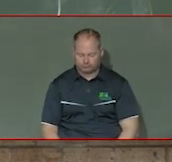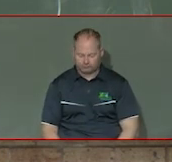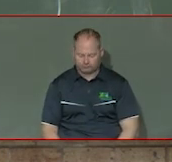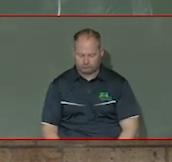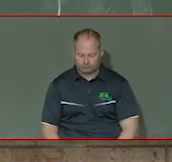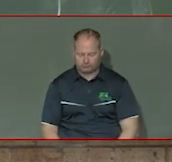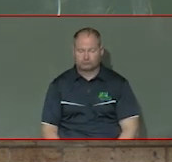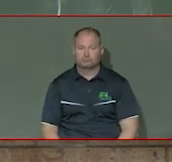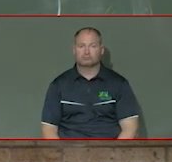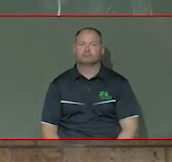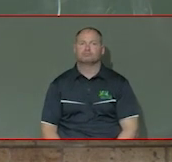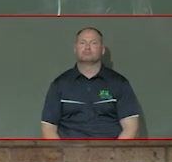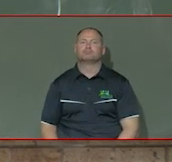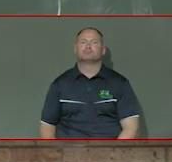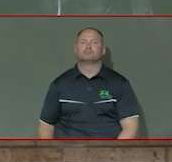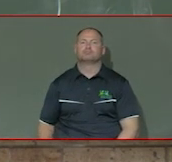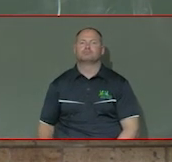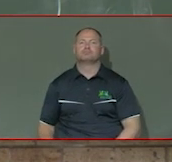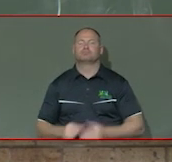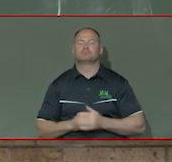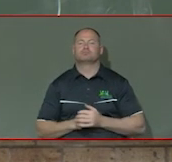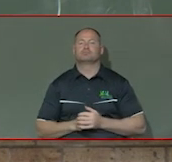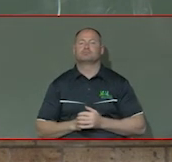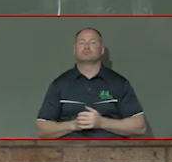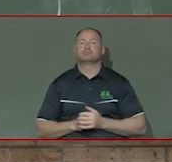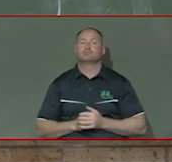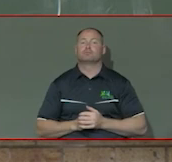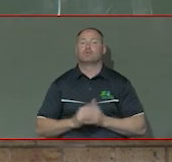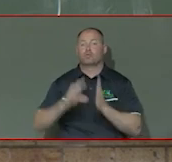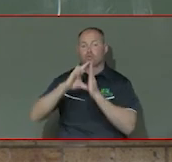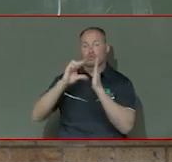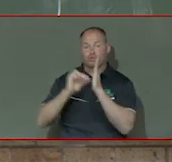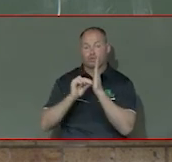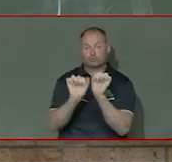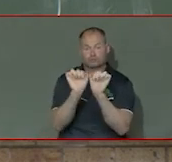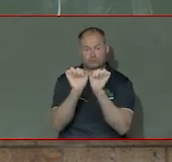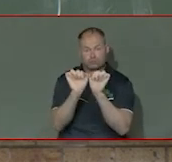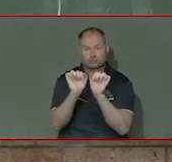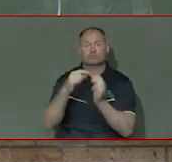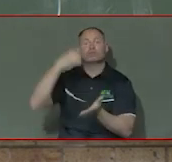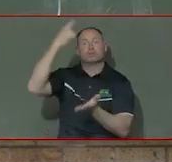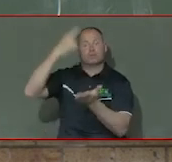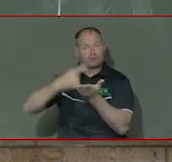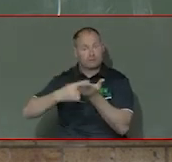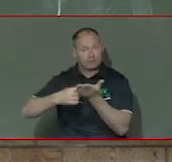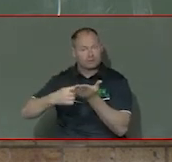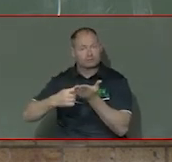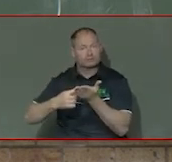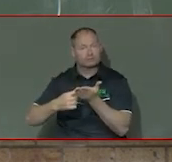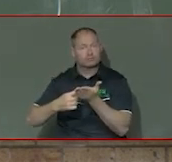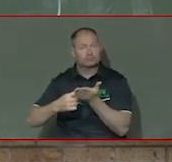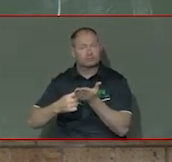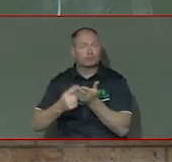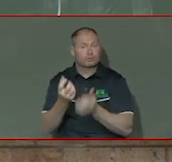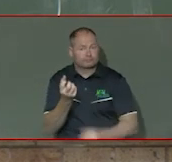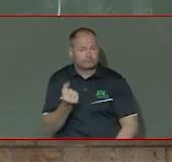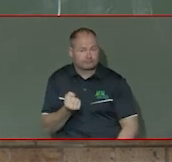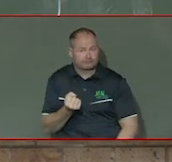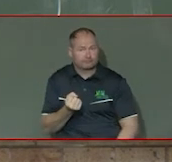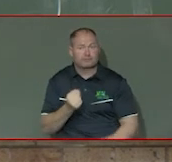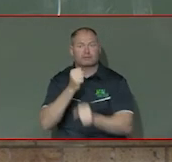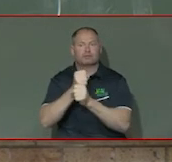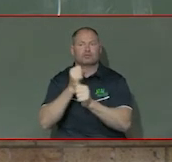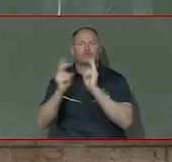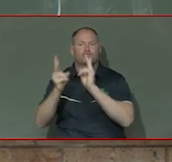I'm going to focus, please make sure that these notes are here next week. Bring the same notes next week. We're going to do the grade 12